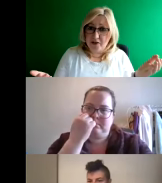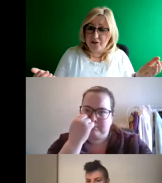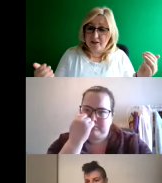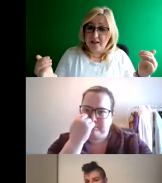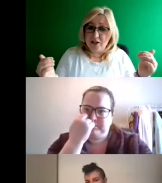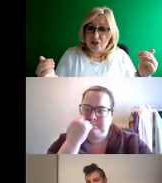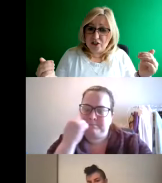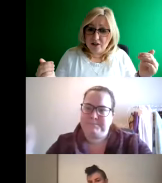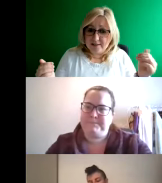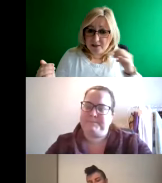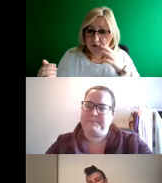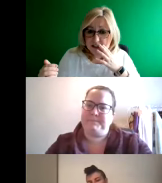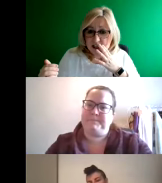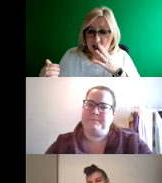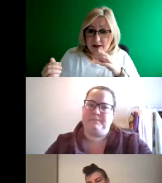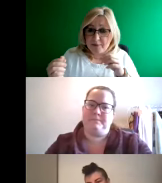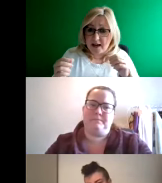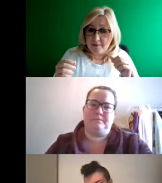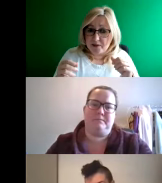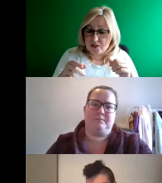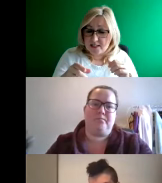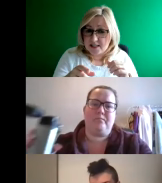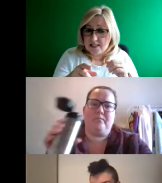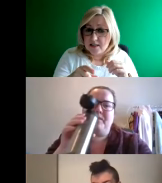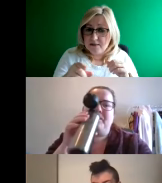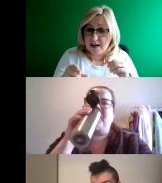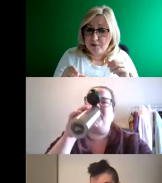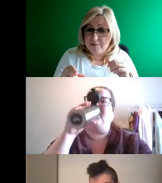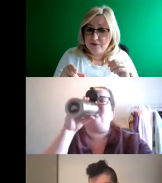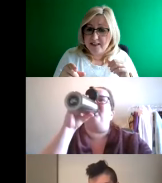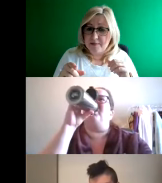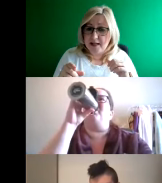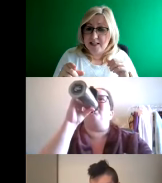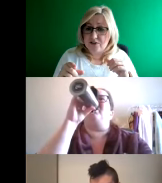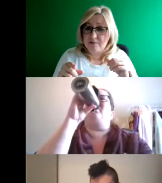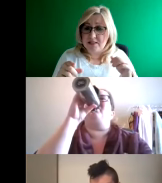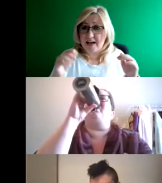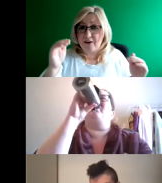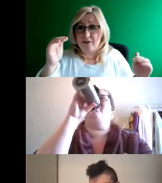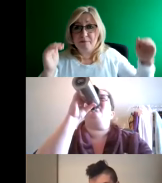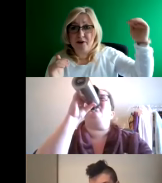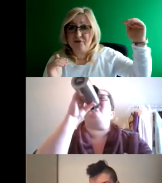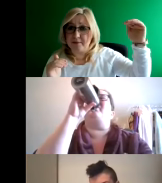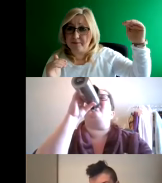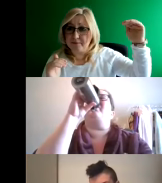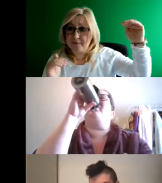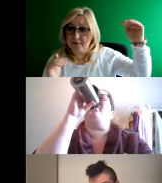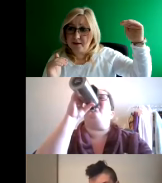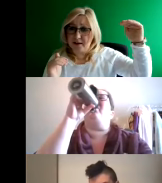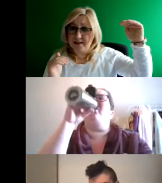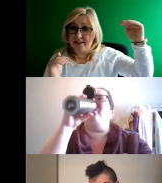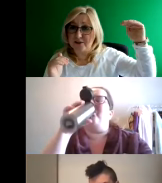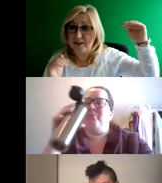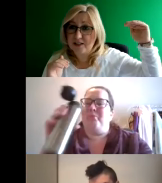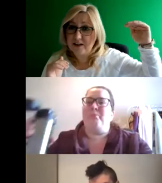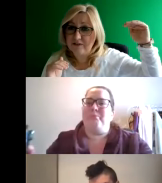one with another. She also will say, she says, some deaf people feel that mainstreamed deaf are above them.